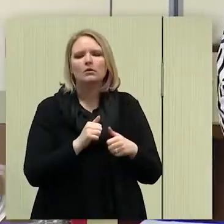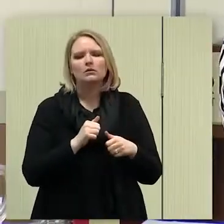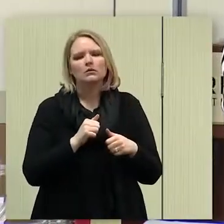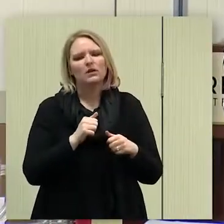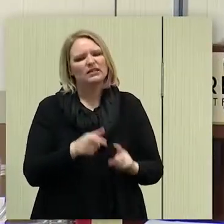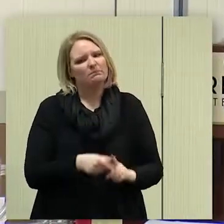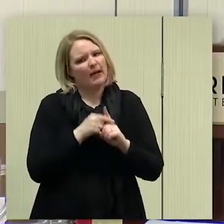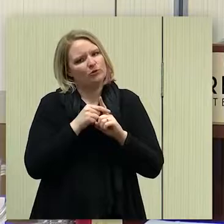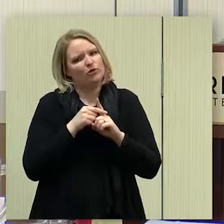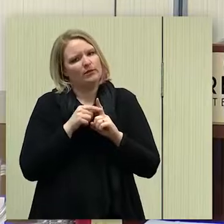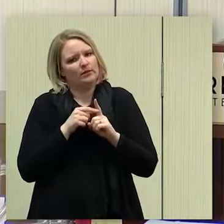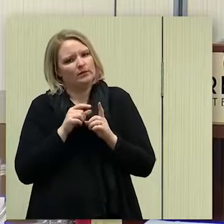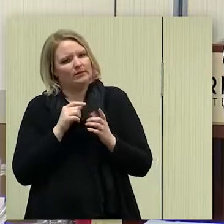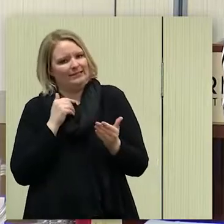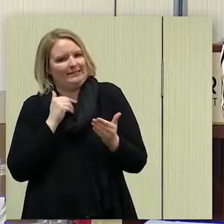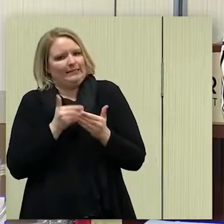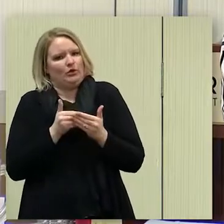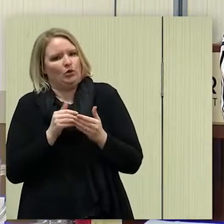with challenging behavior?